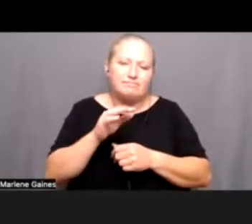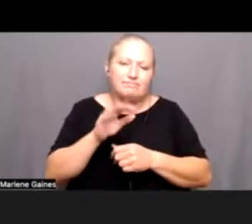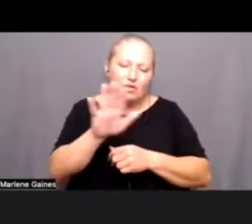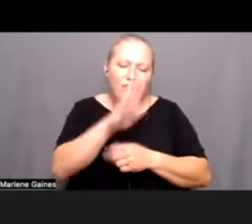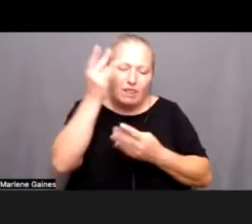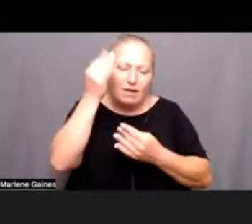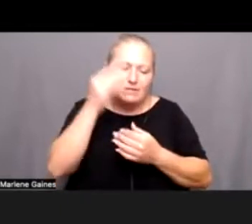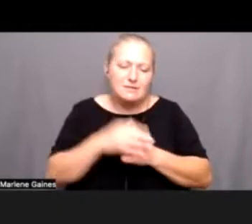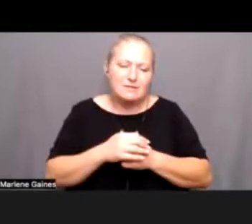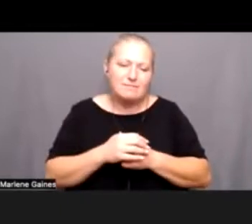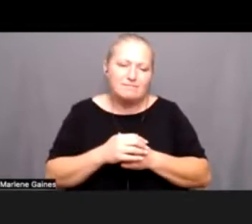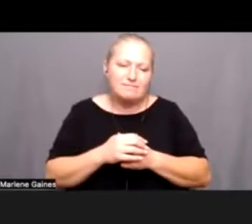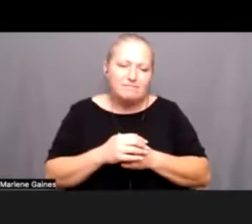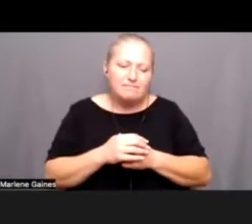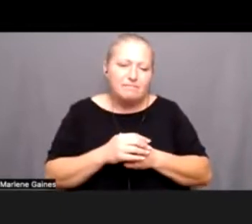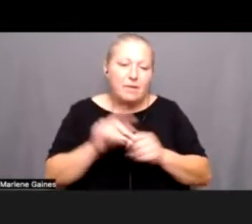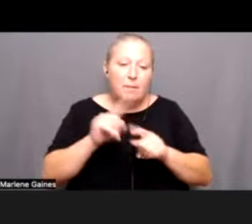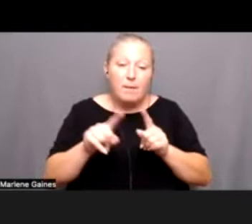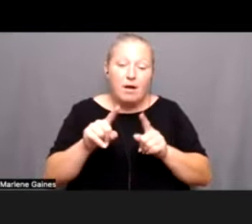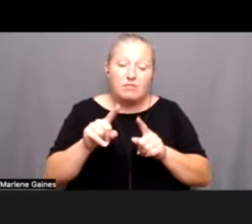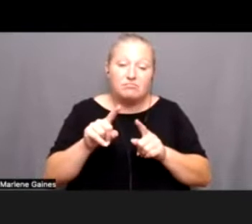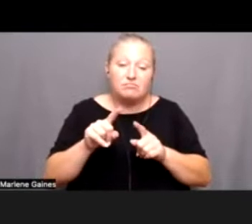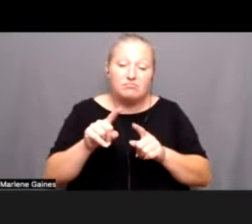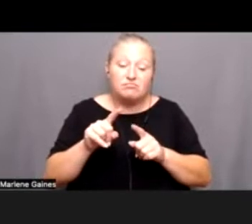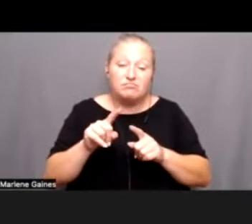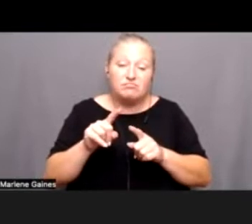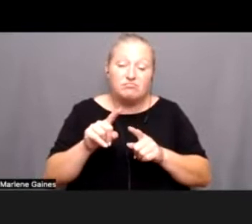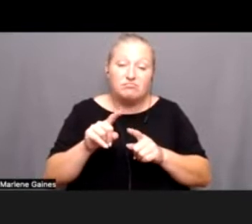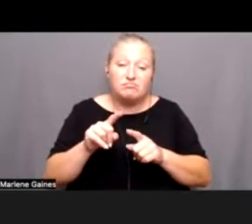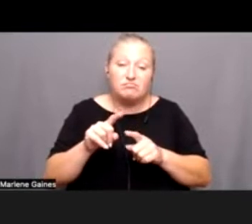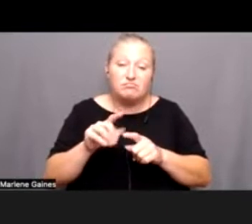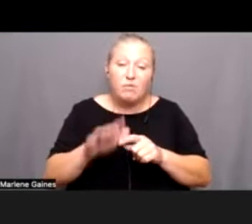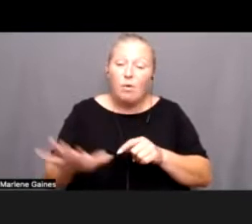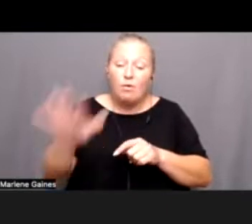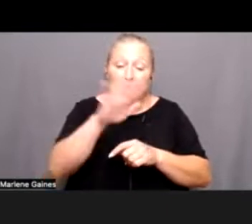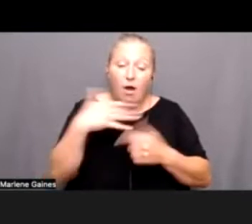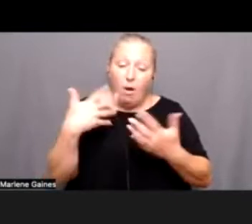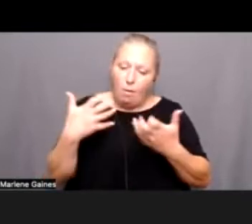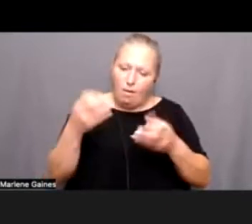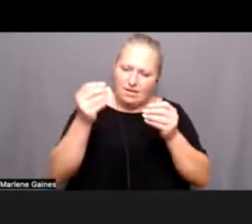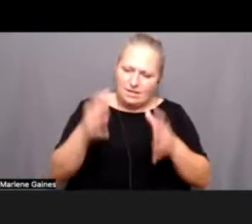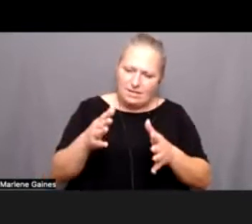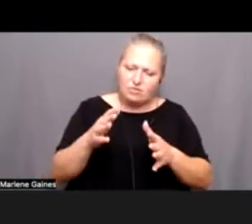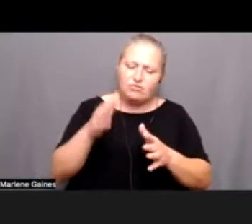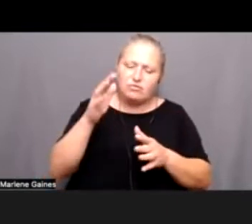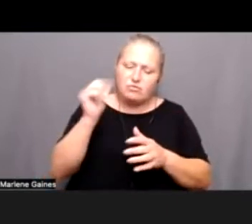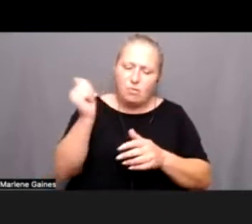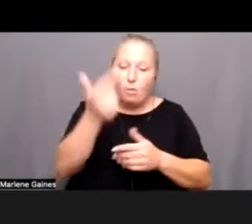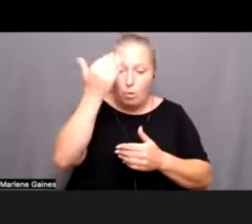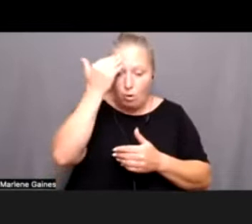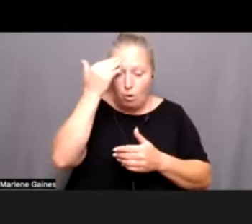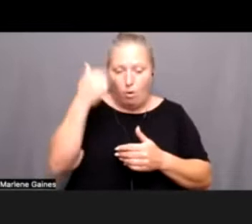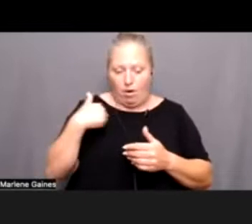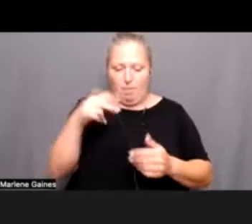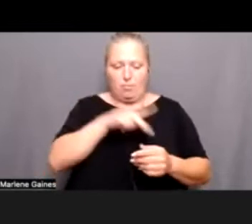your thoughts. But overall, you know, I just want all of our teachers to know that, you know, I personally want to